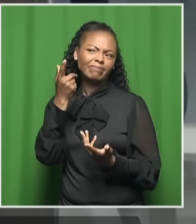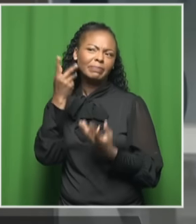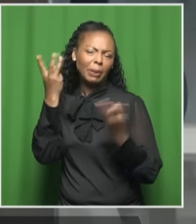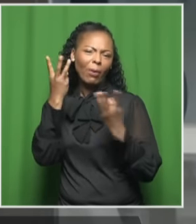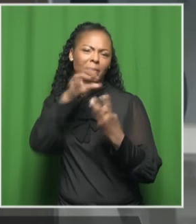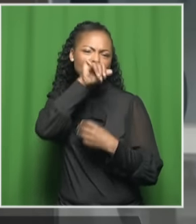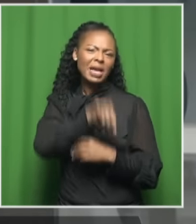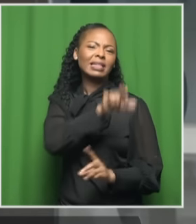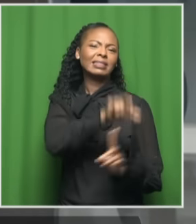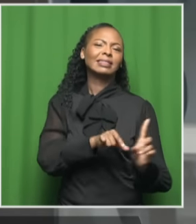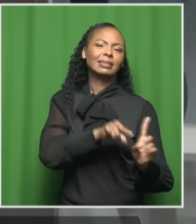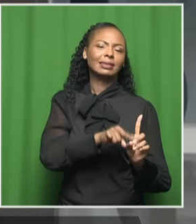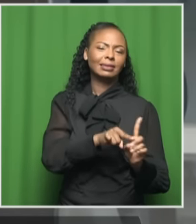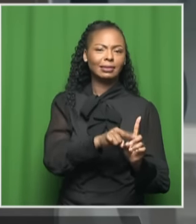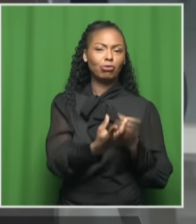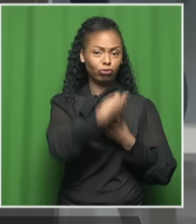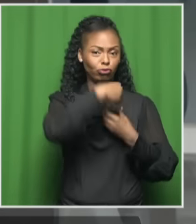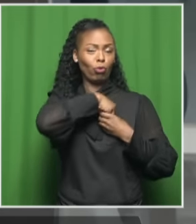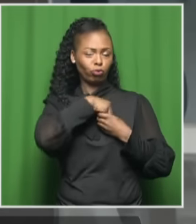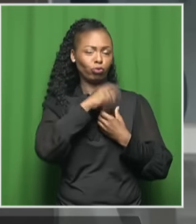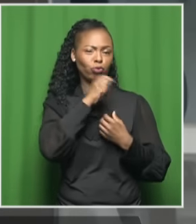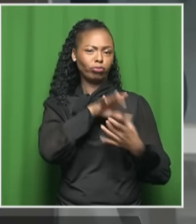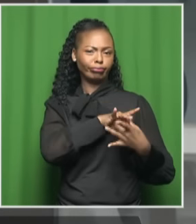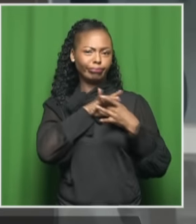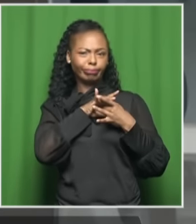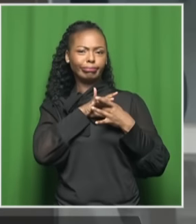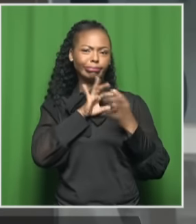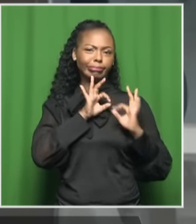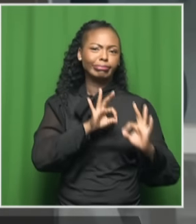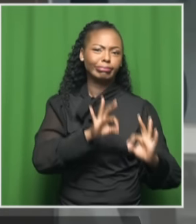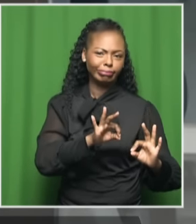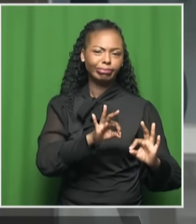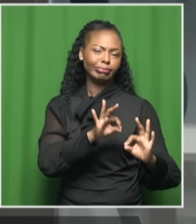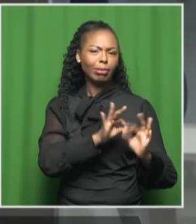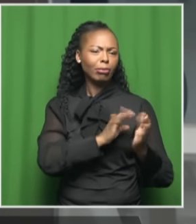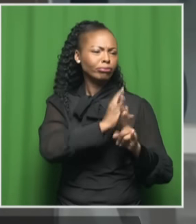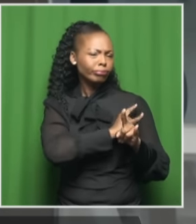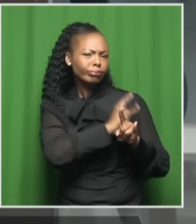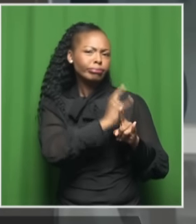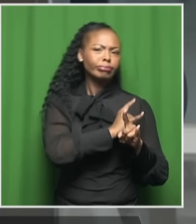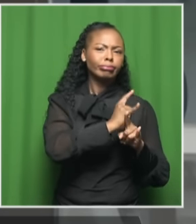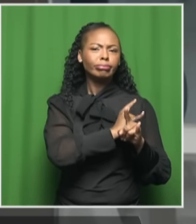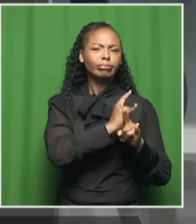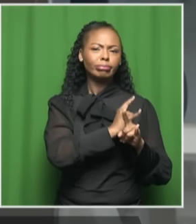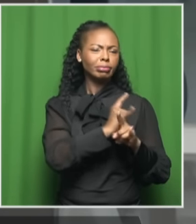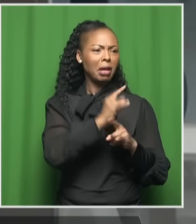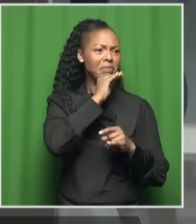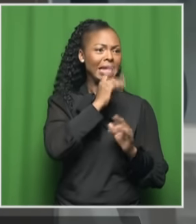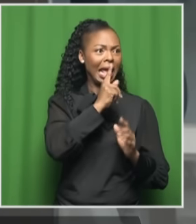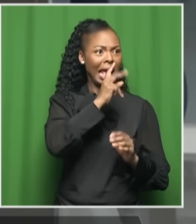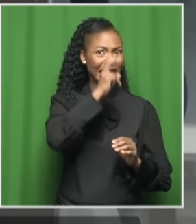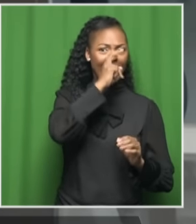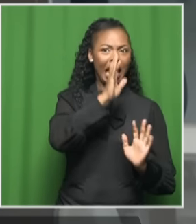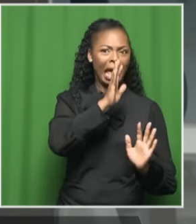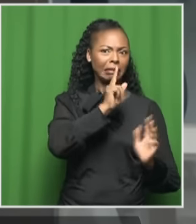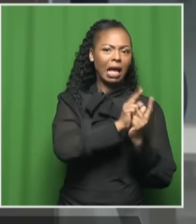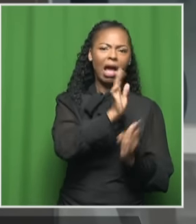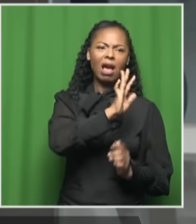part of one of us. It was easy to reach out to Pastor Ray without any restrictions. If you meet him at the